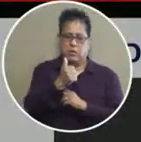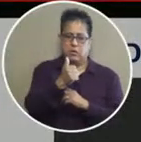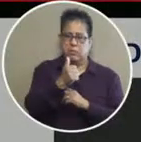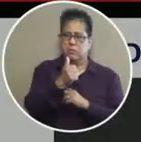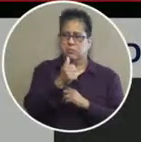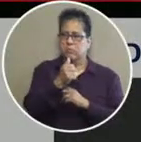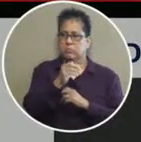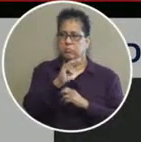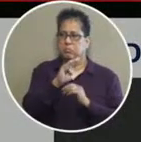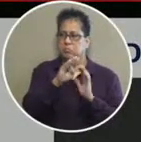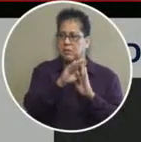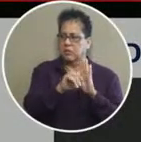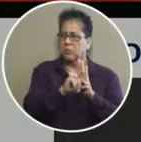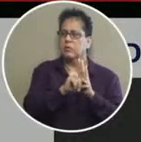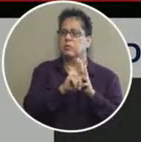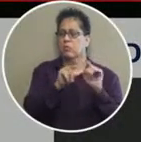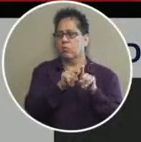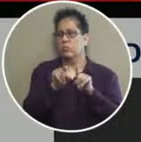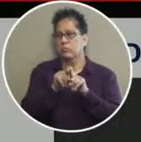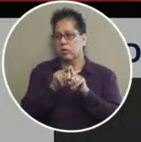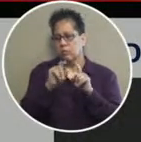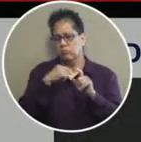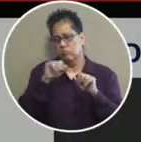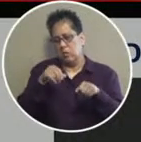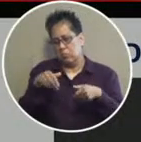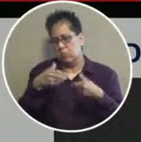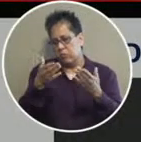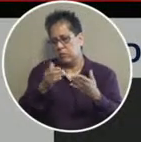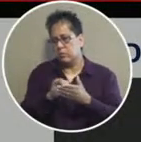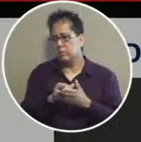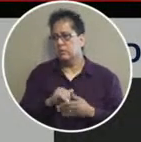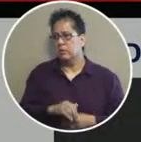can definitely provide that to you.